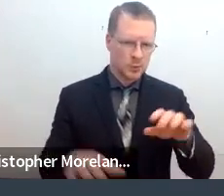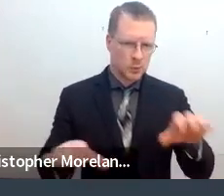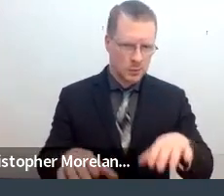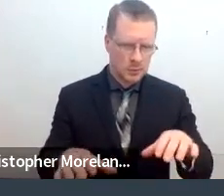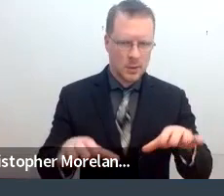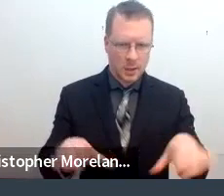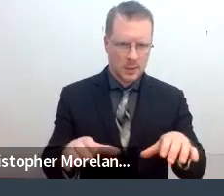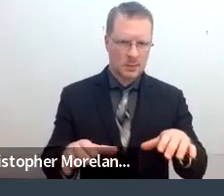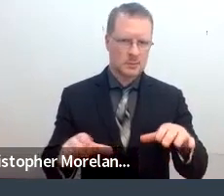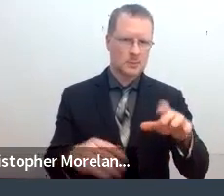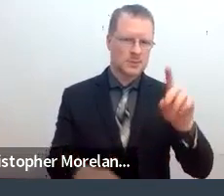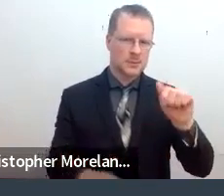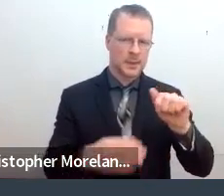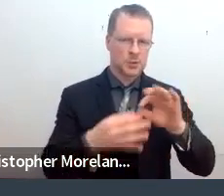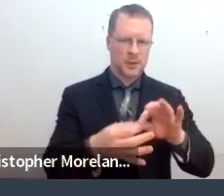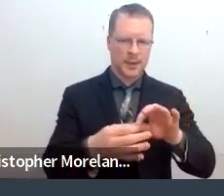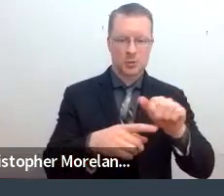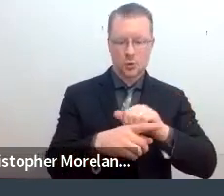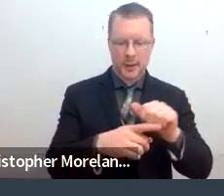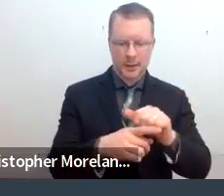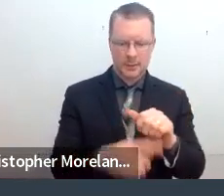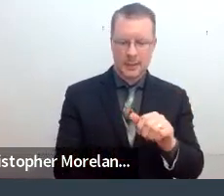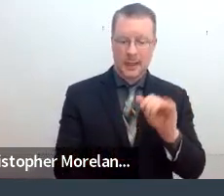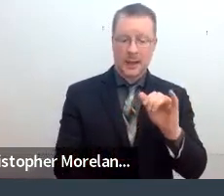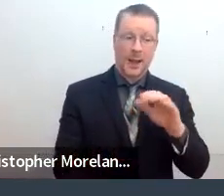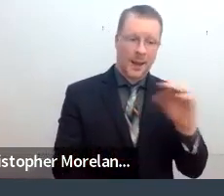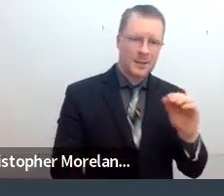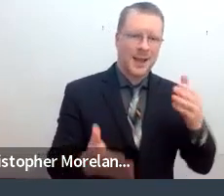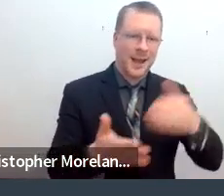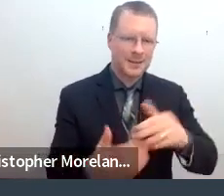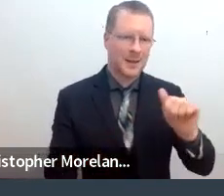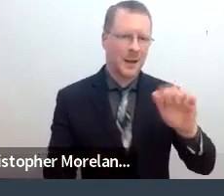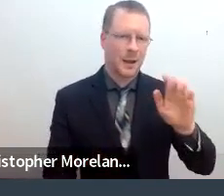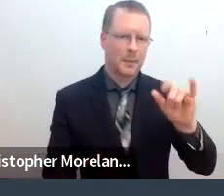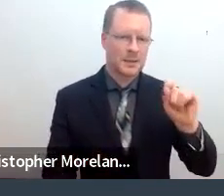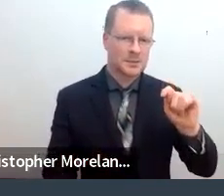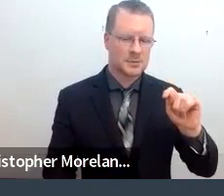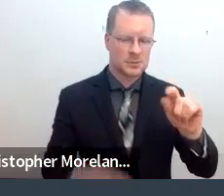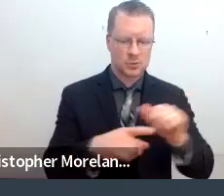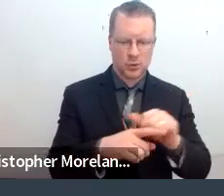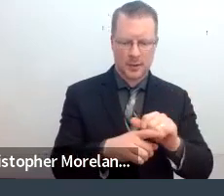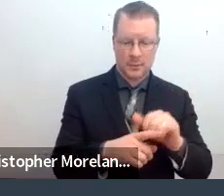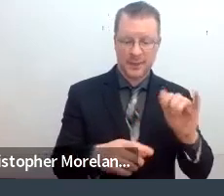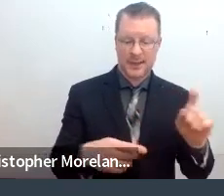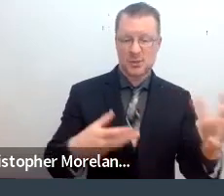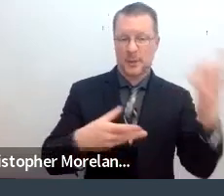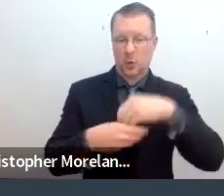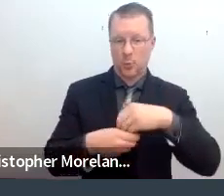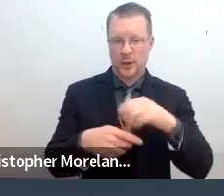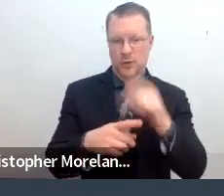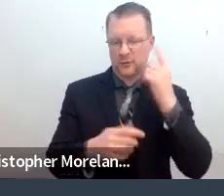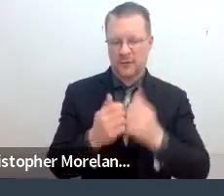the AAMC, we need to conduct disability-related training and